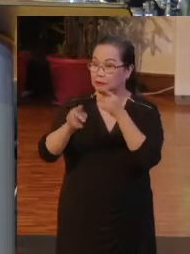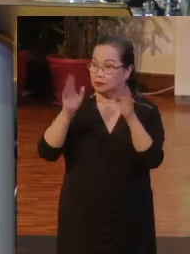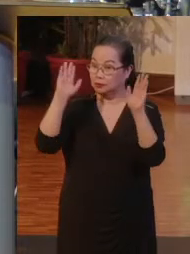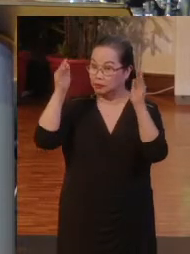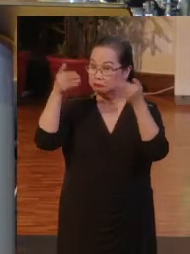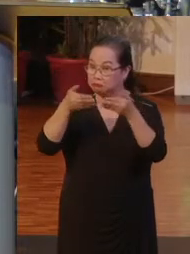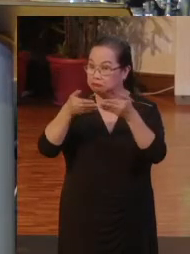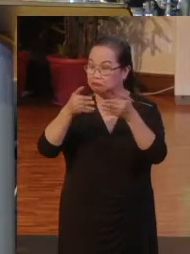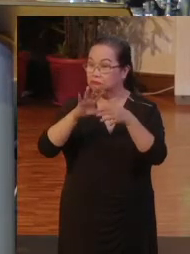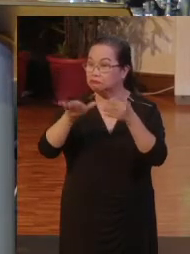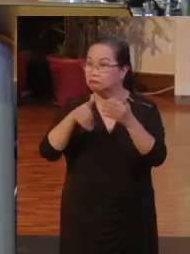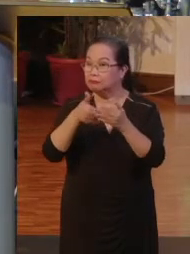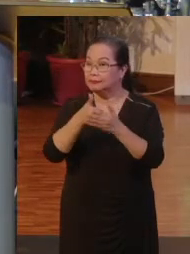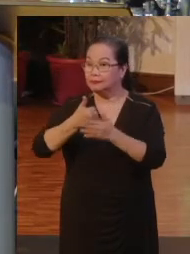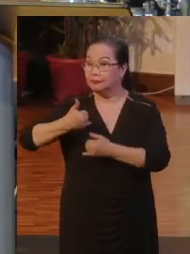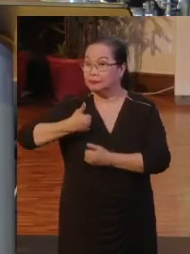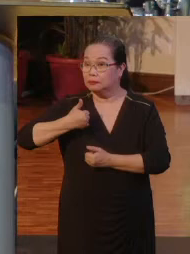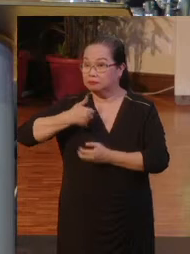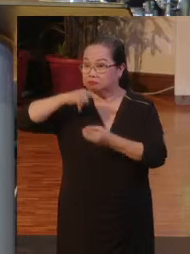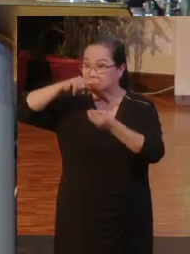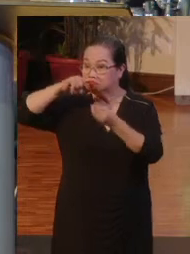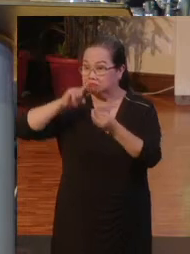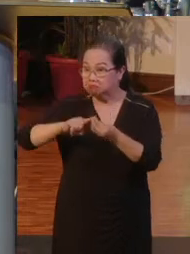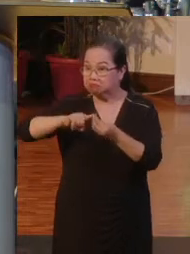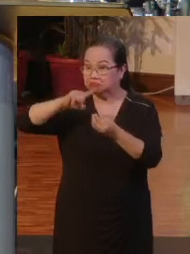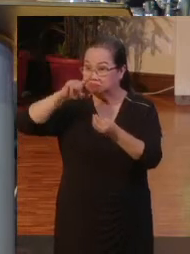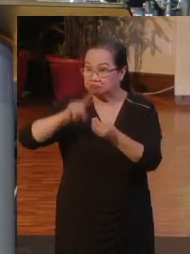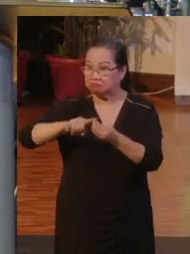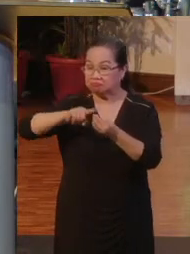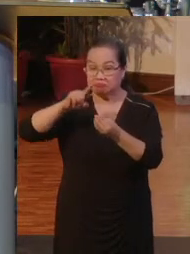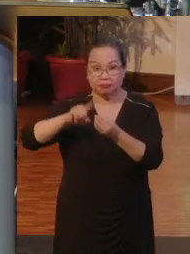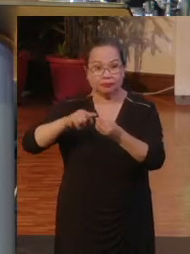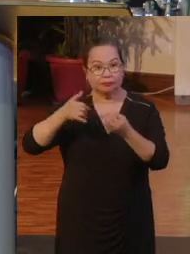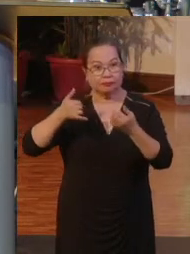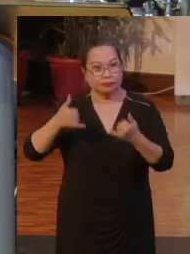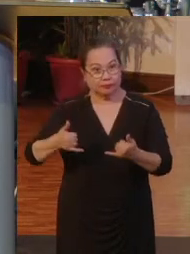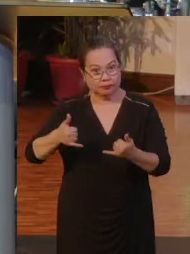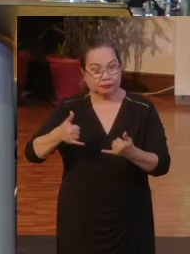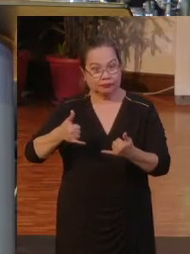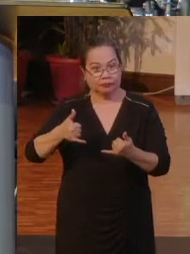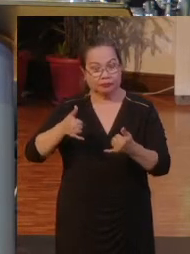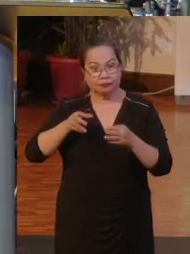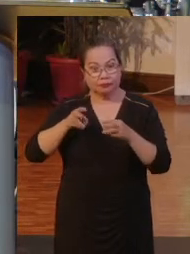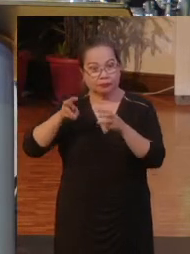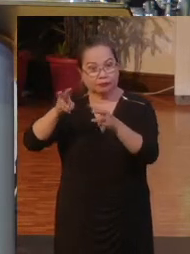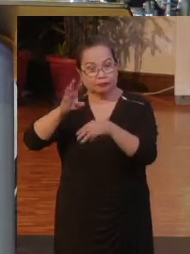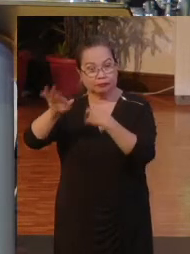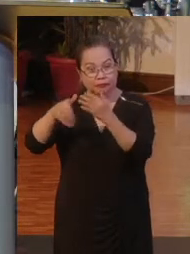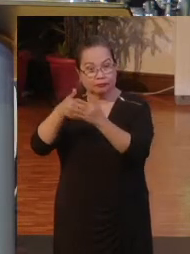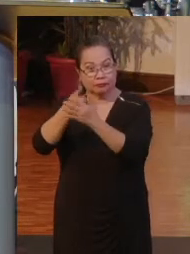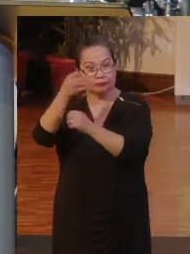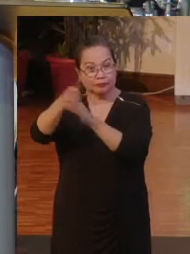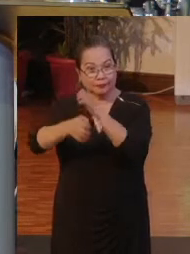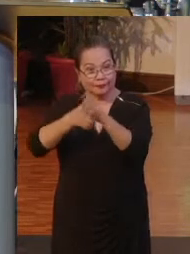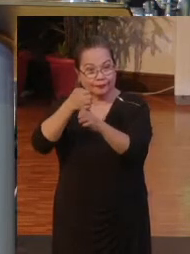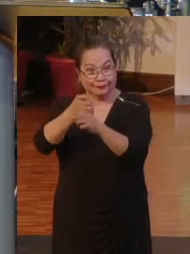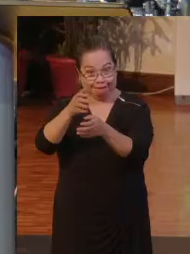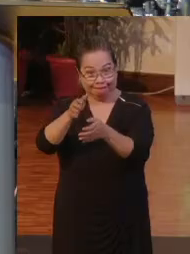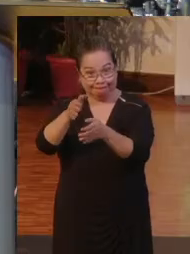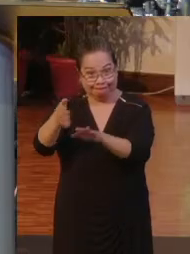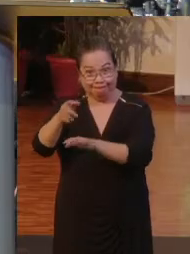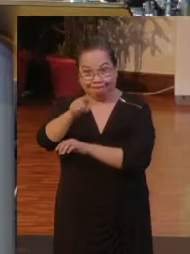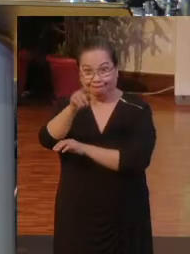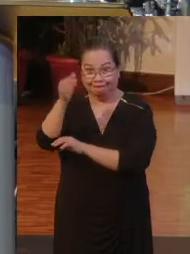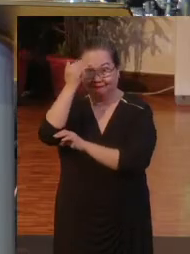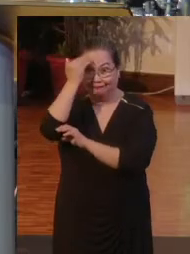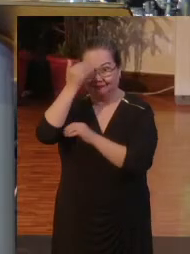central verse ng buong aklat ng Joshua. And now I am about to go the way of all the earth. And you know